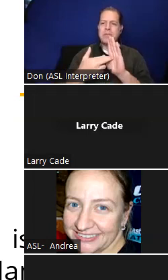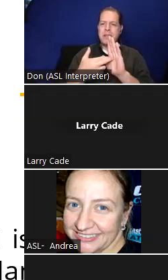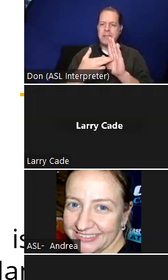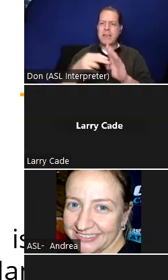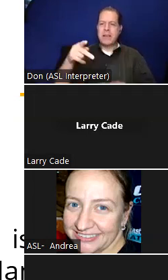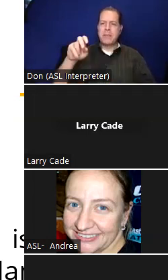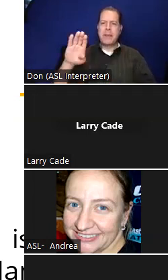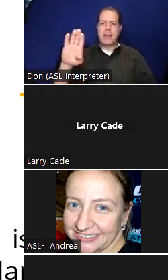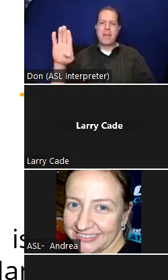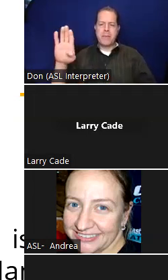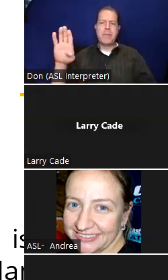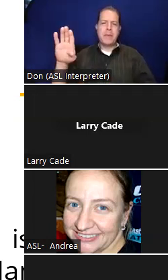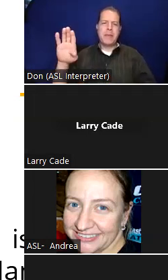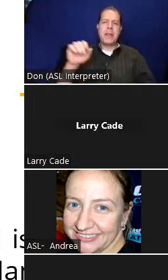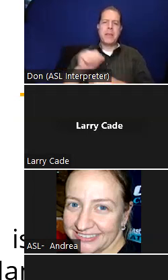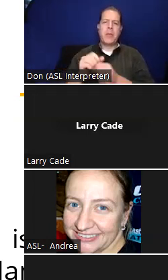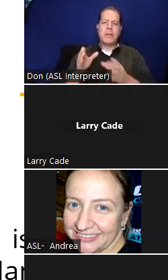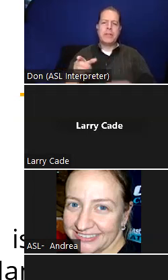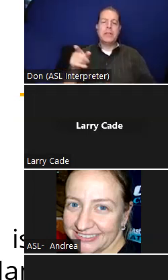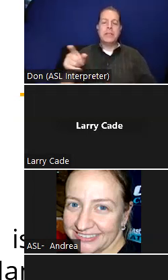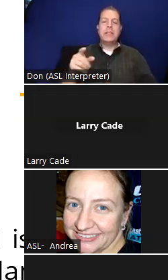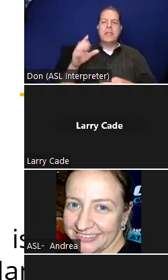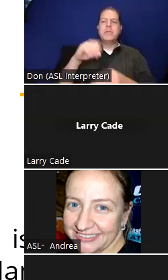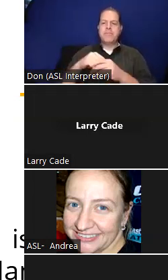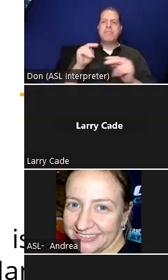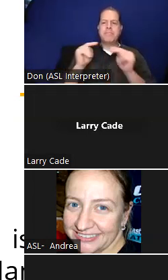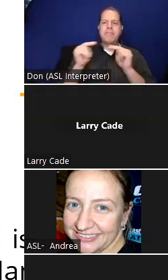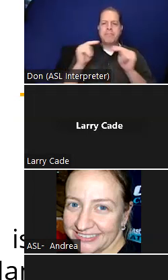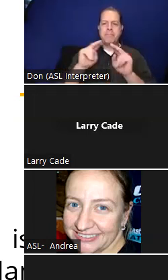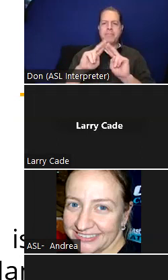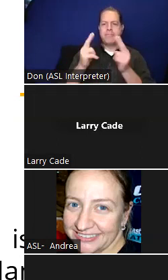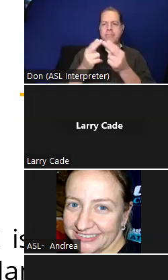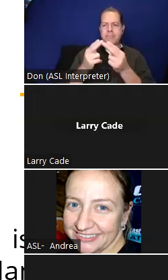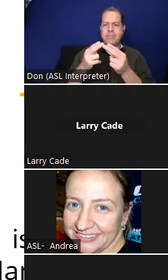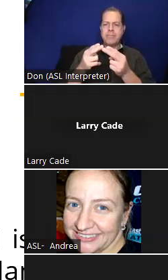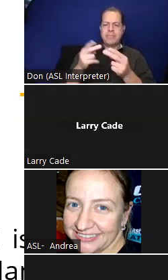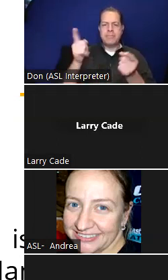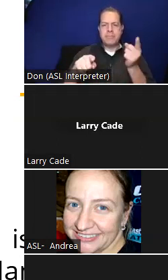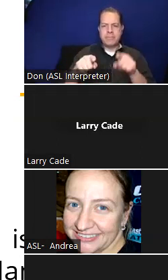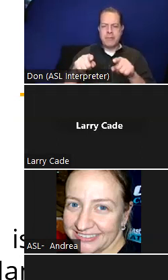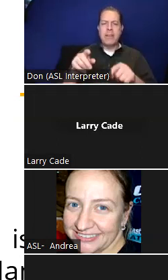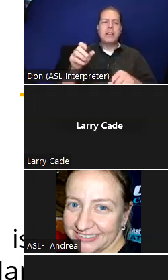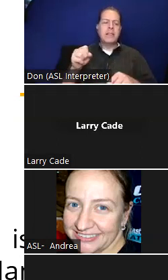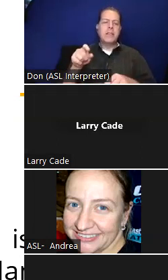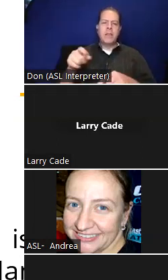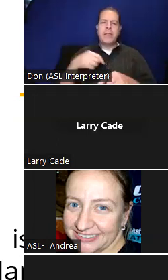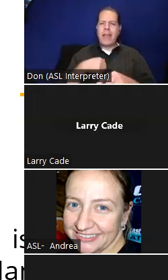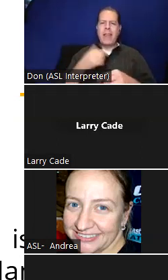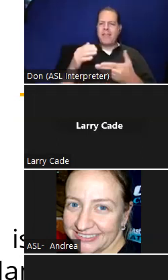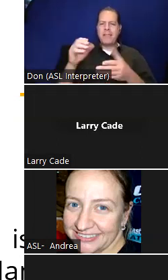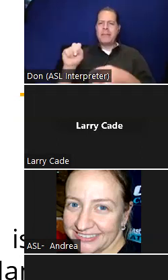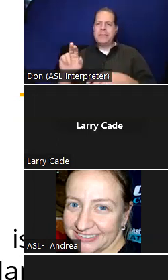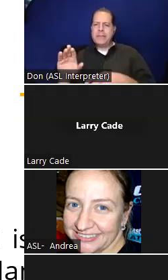PEBB employees as part of the negotiated collective bargaining agreement. So there is only a certain subset of